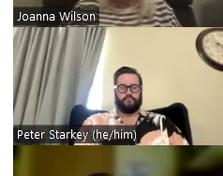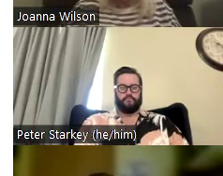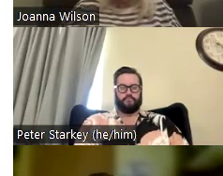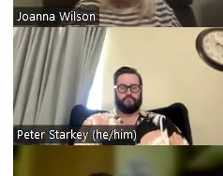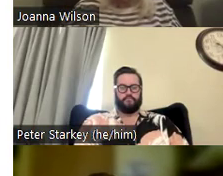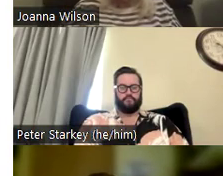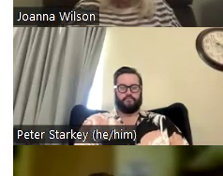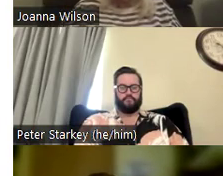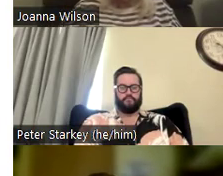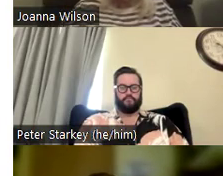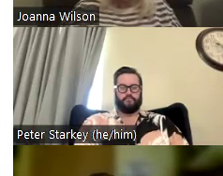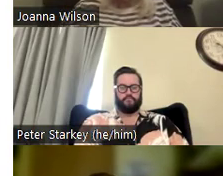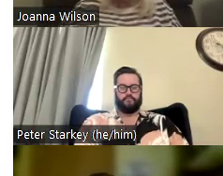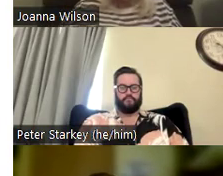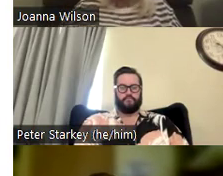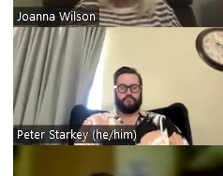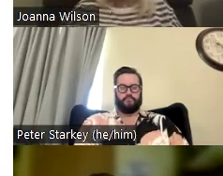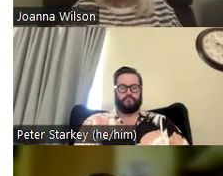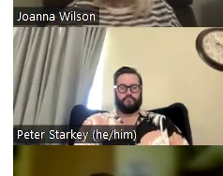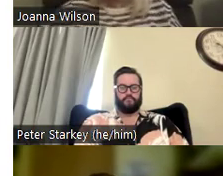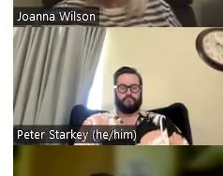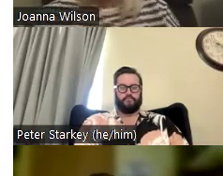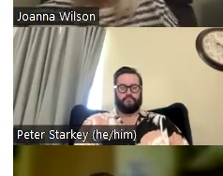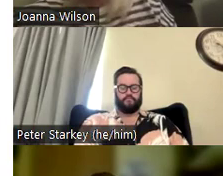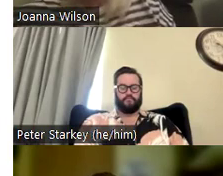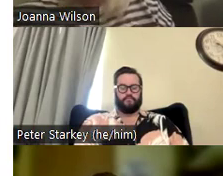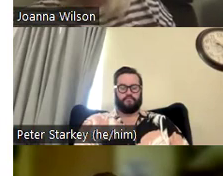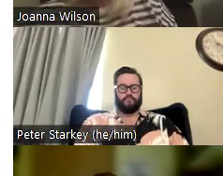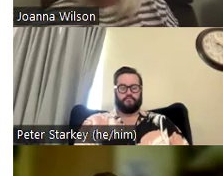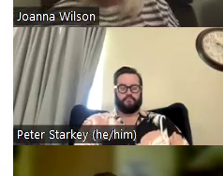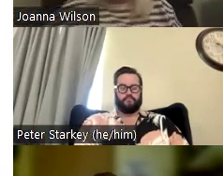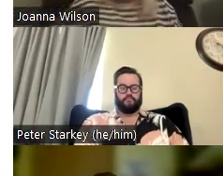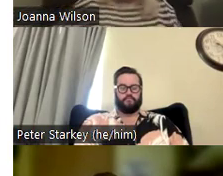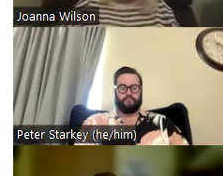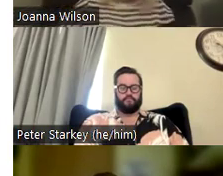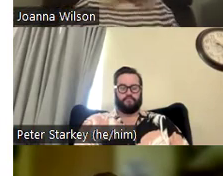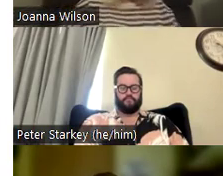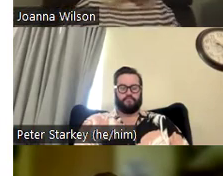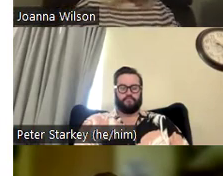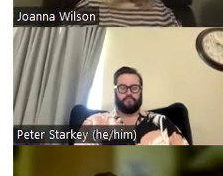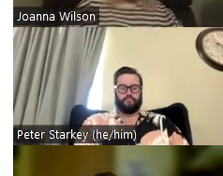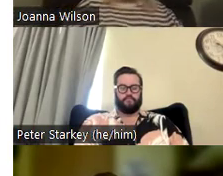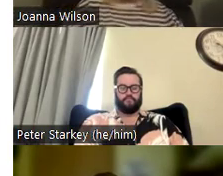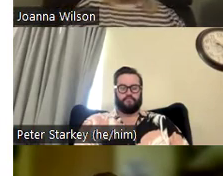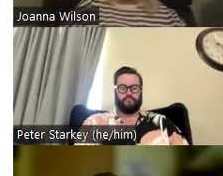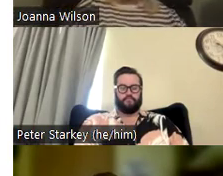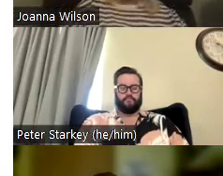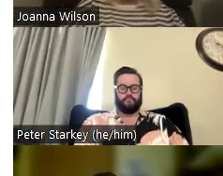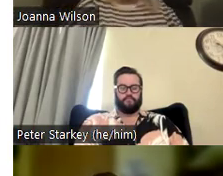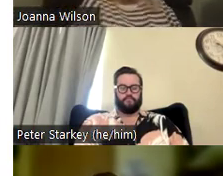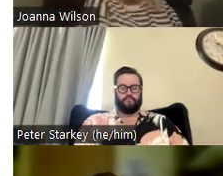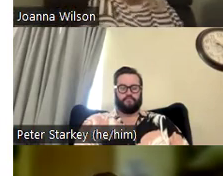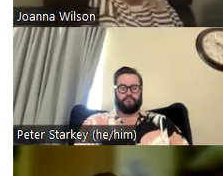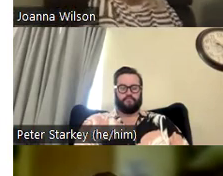Thank you, Kaya. That is quite the burden. Are you having to take PTO for that time or unpaid hours, if you don't mind? So then